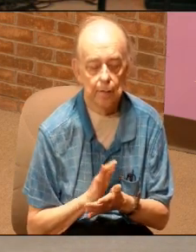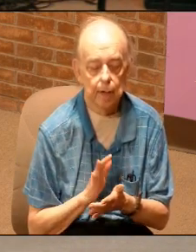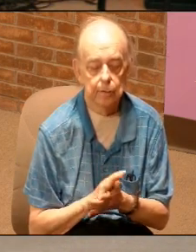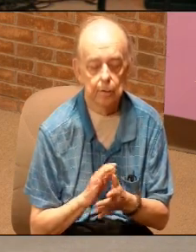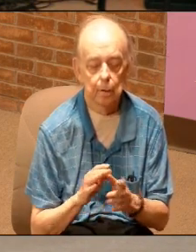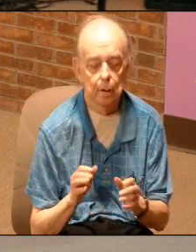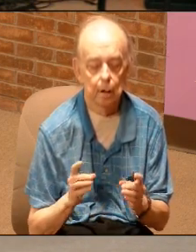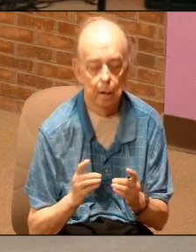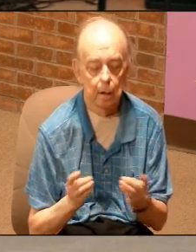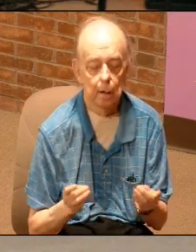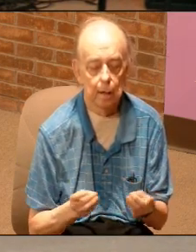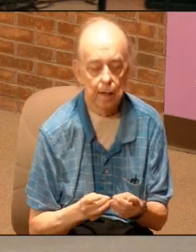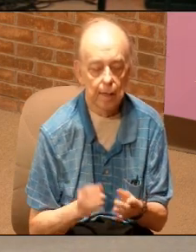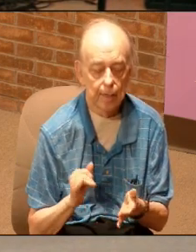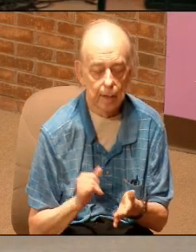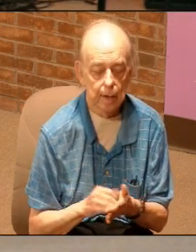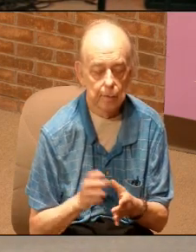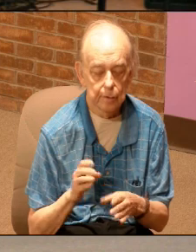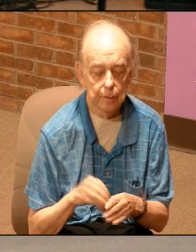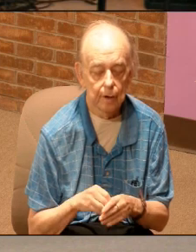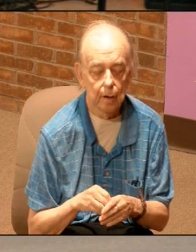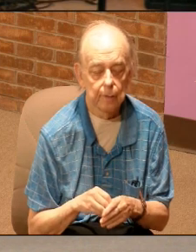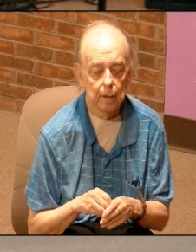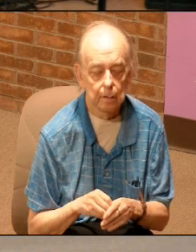district that he was a part of.